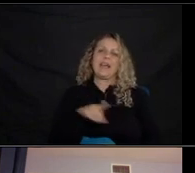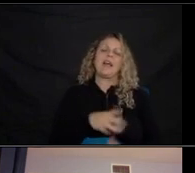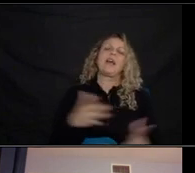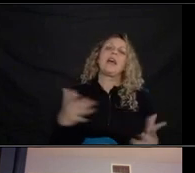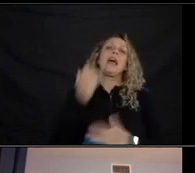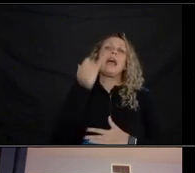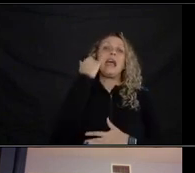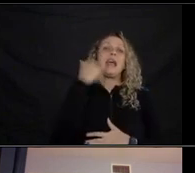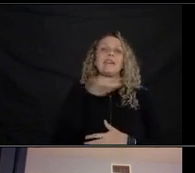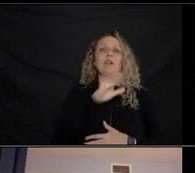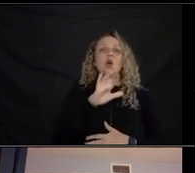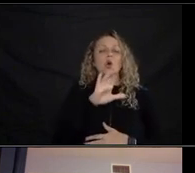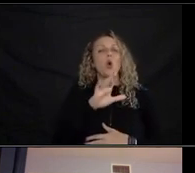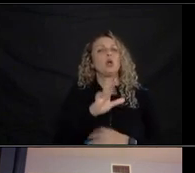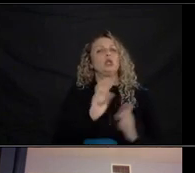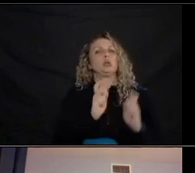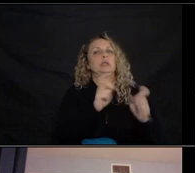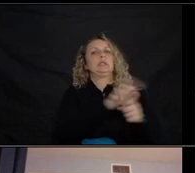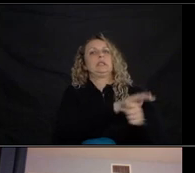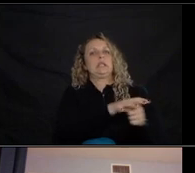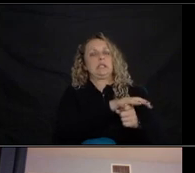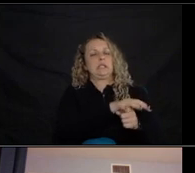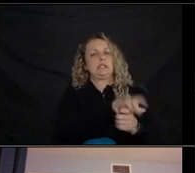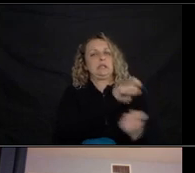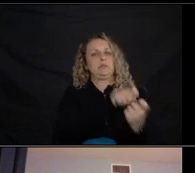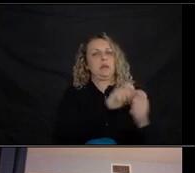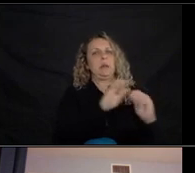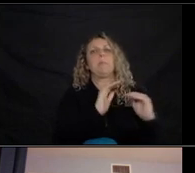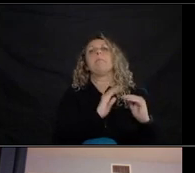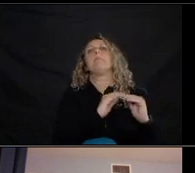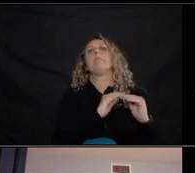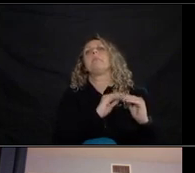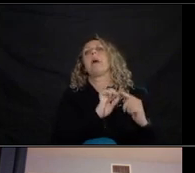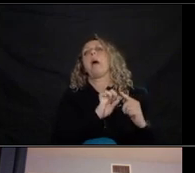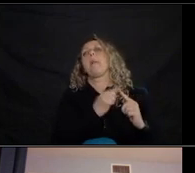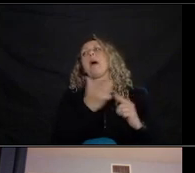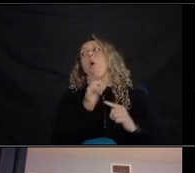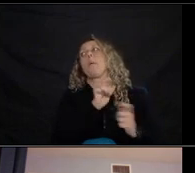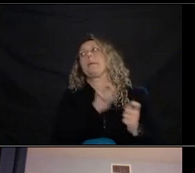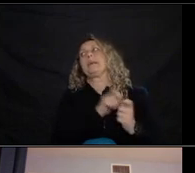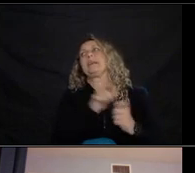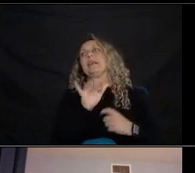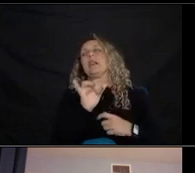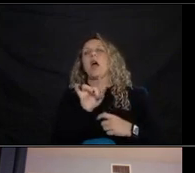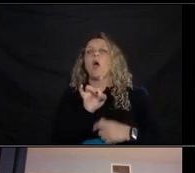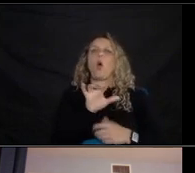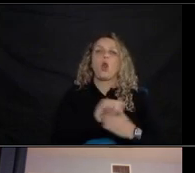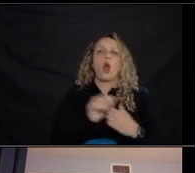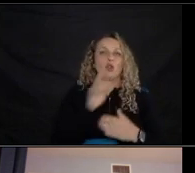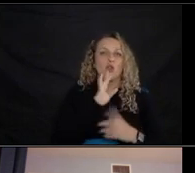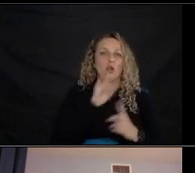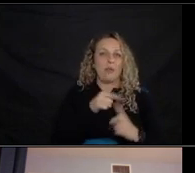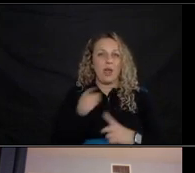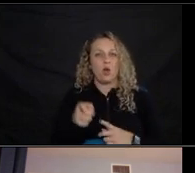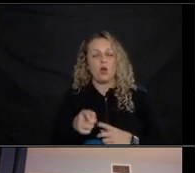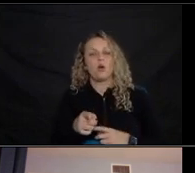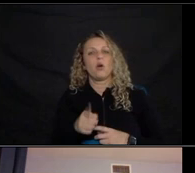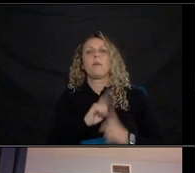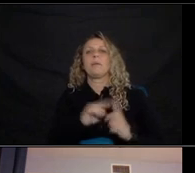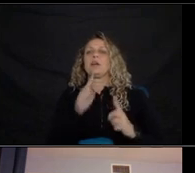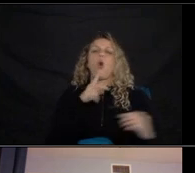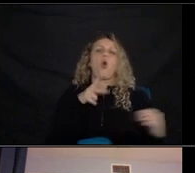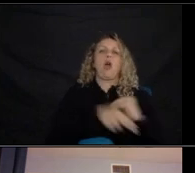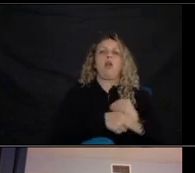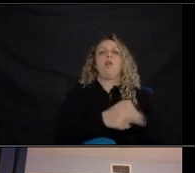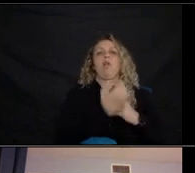if they're going to designate, then the minimum amount would be a certain, like the $100 you're talking about. But don't cut off